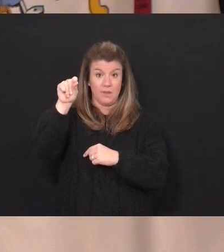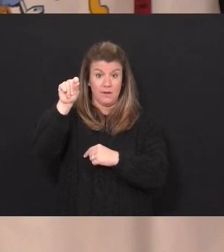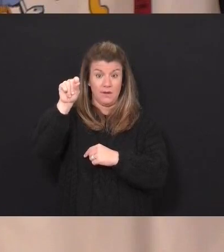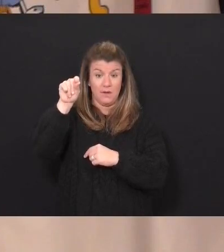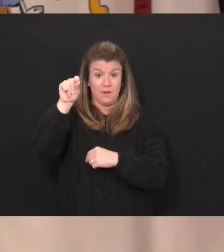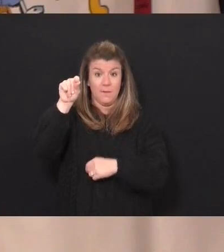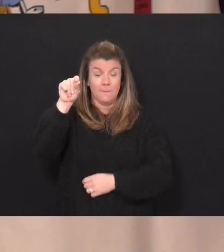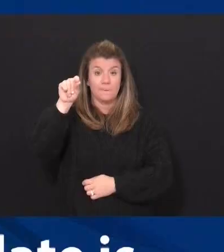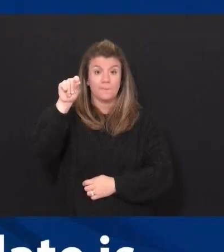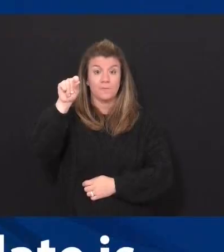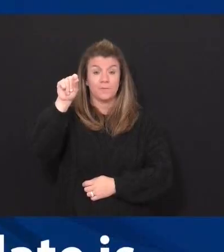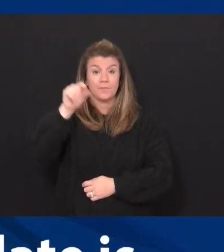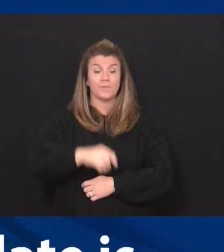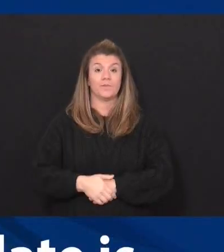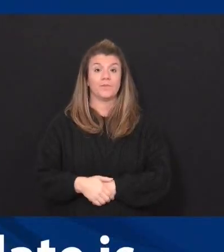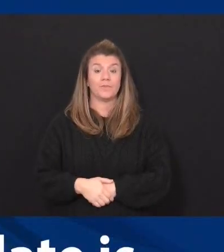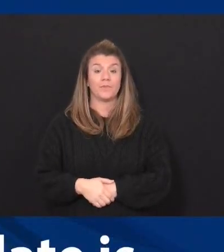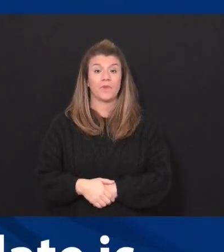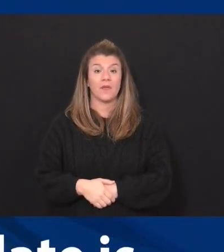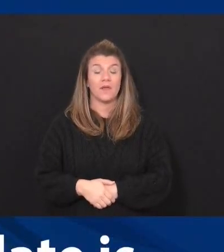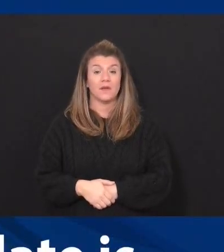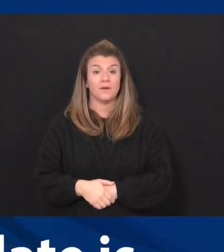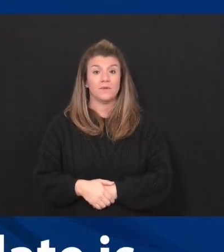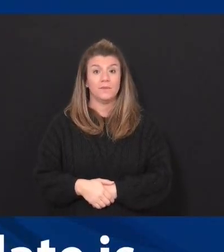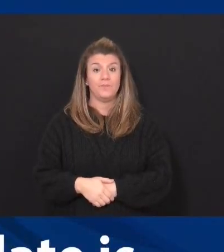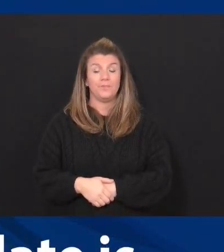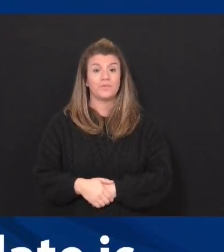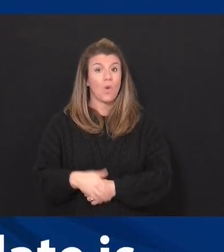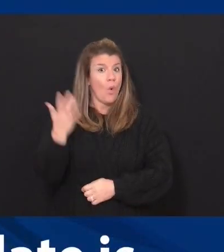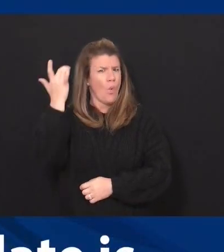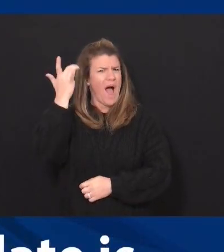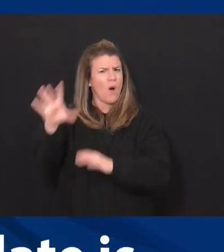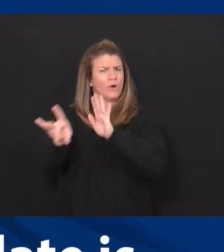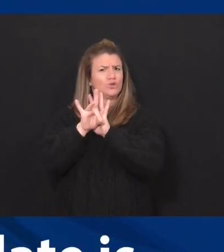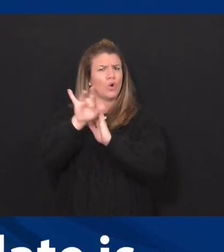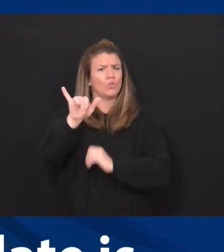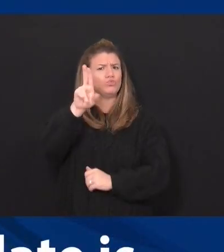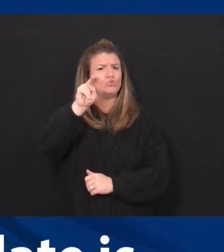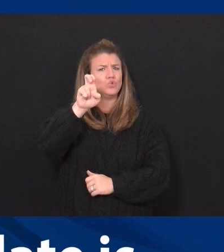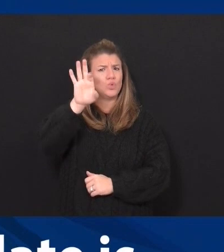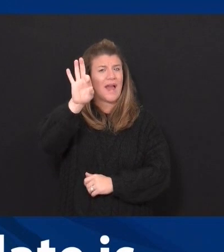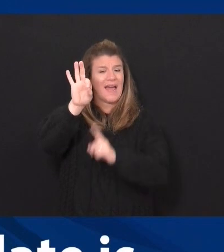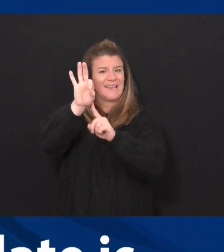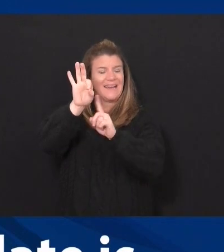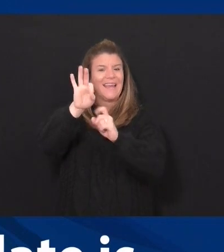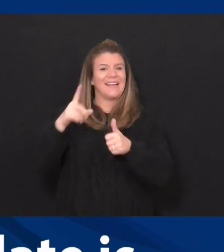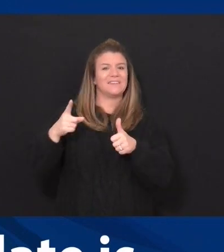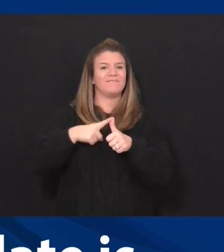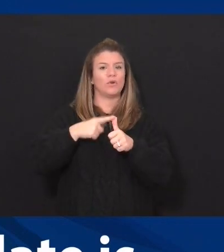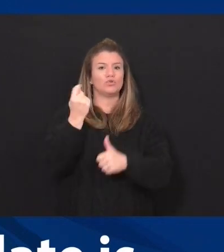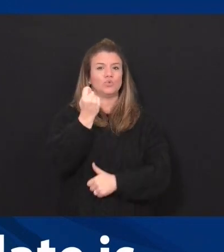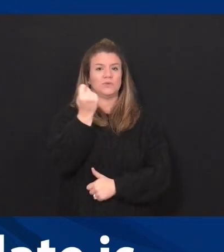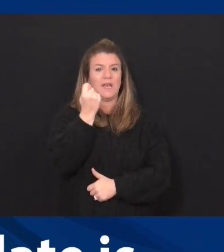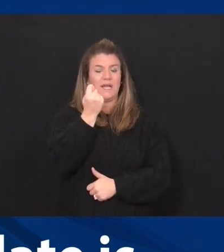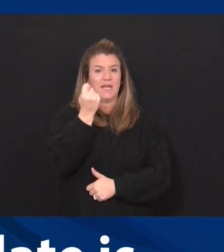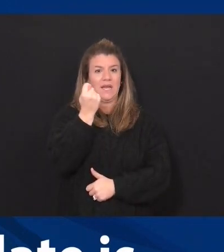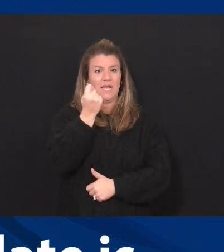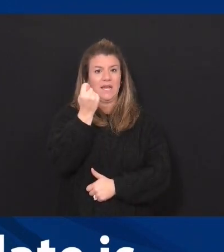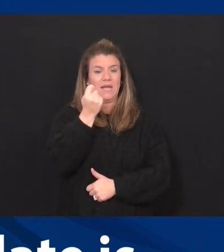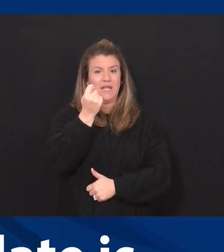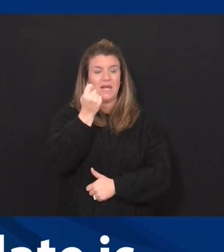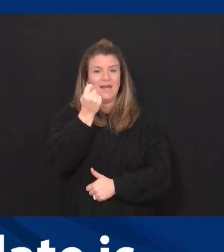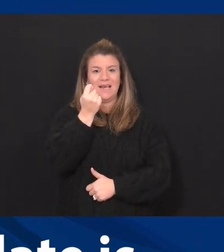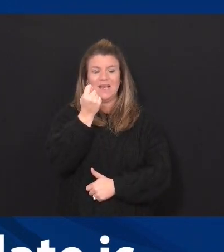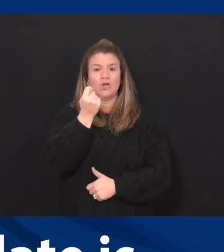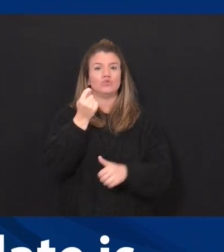Now the reason for June the 9th, it's the first Tuesday after all schools